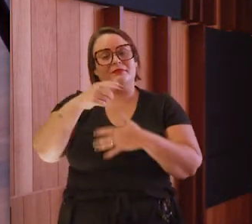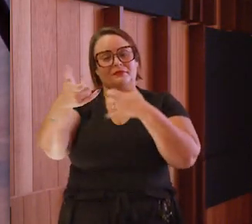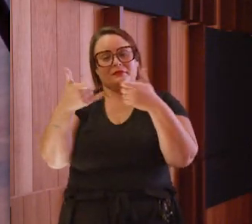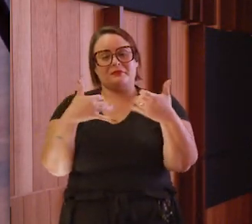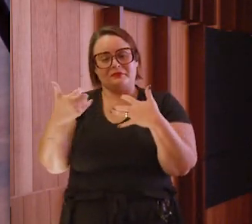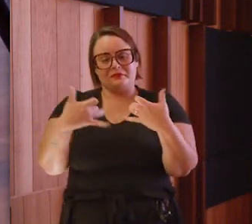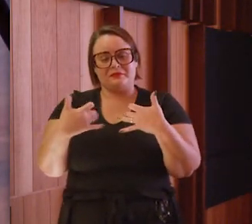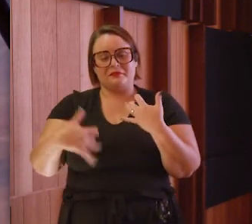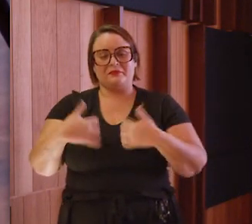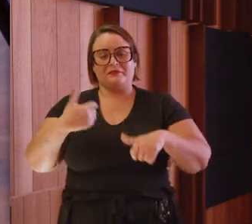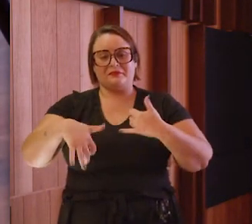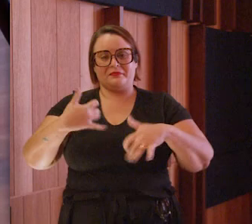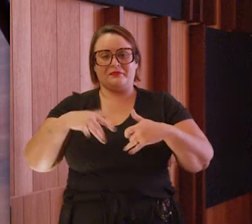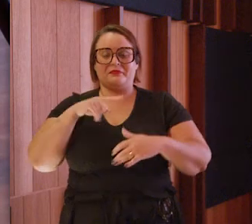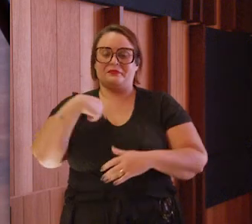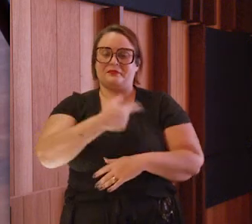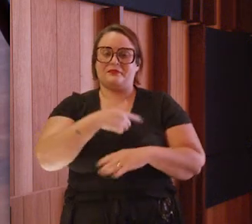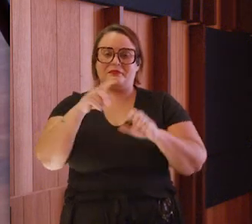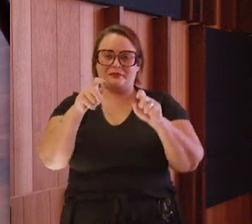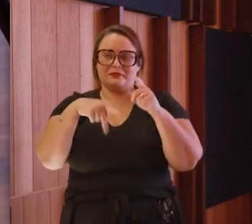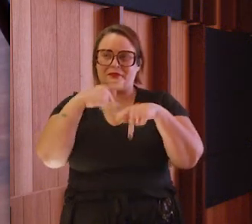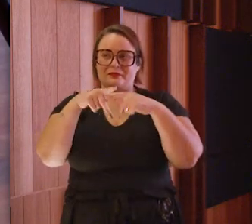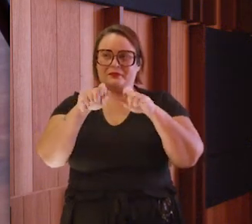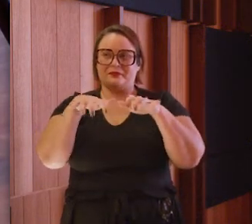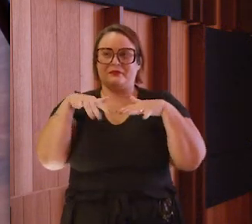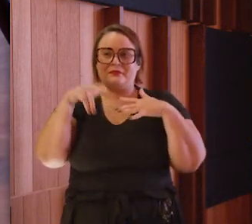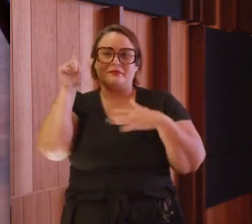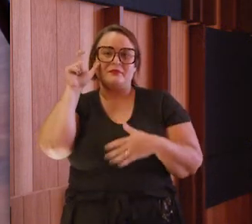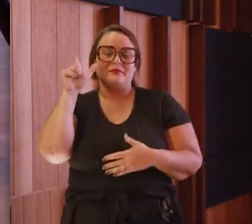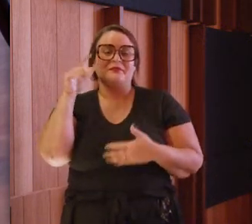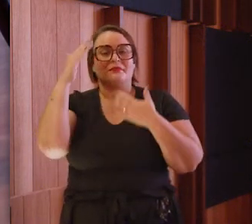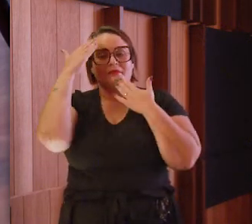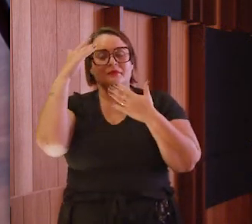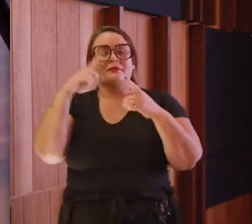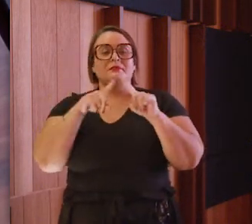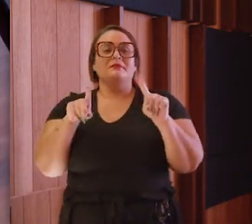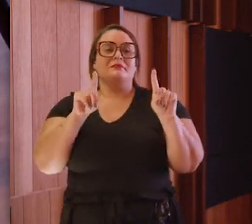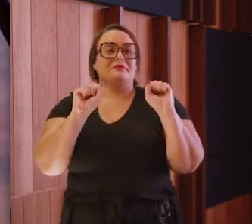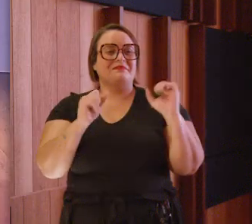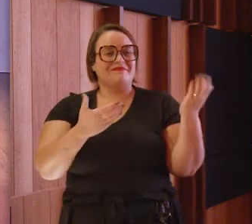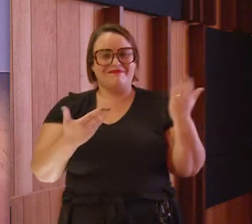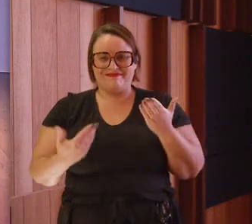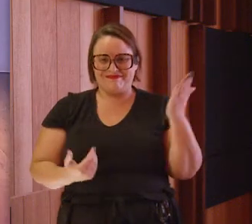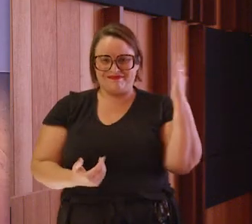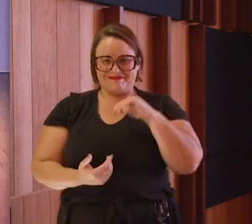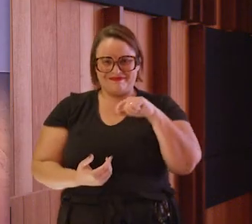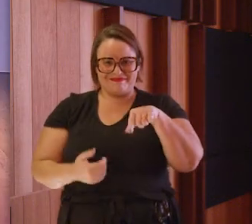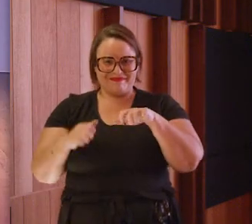And now I would like to get Marcelo Vieira up on stage with us for the next panel.